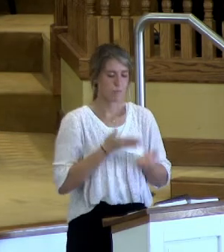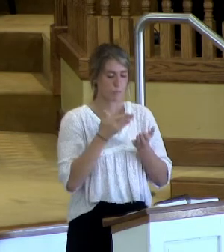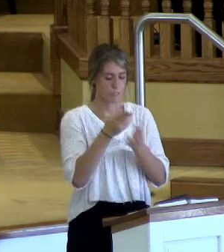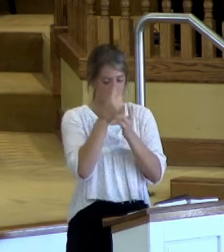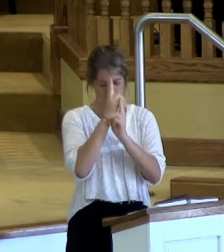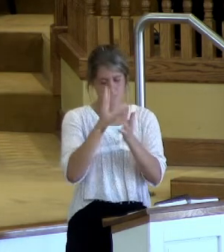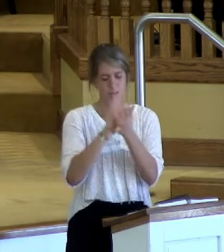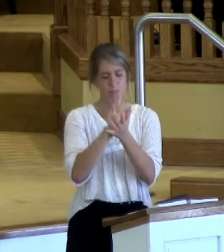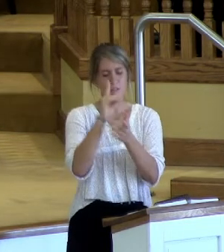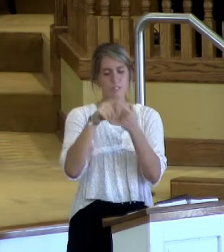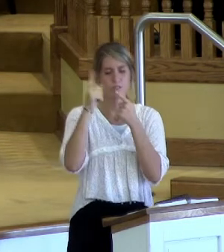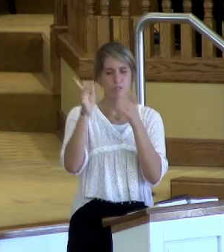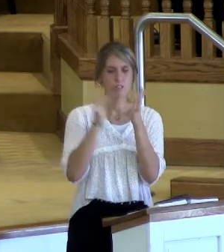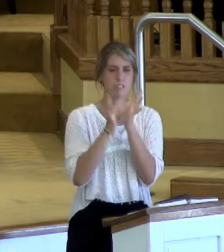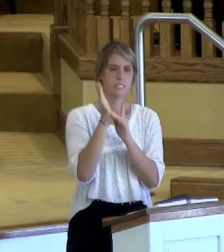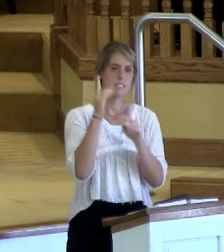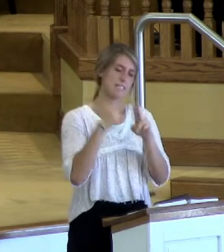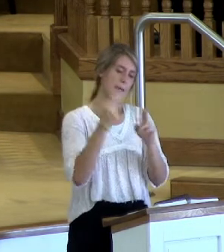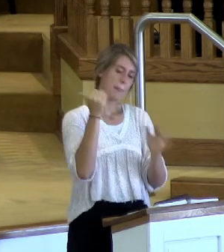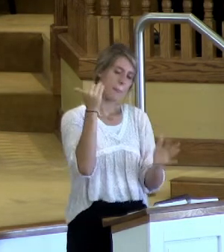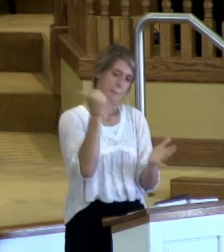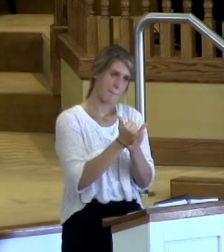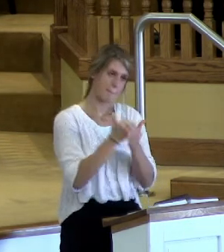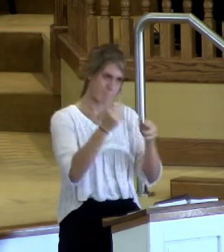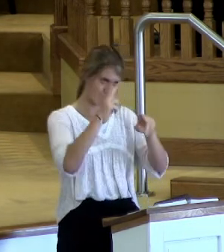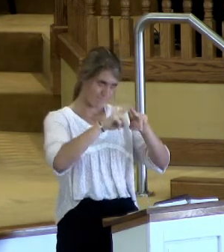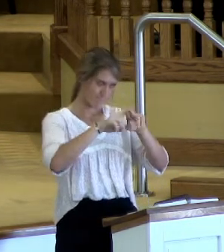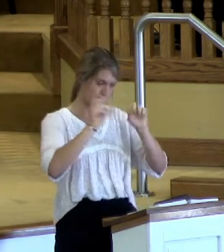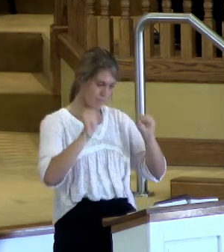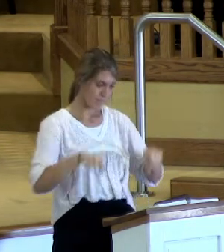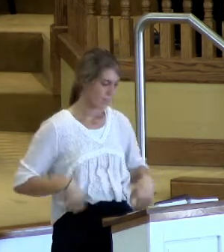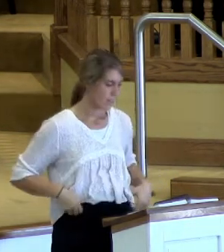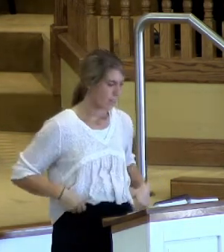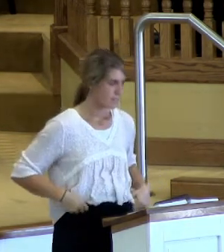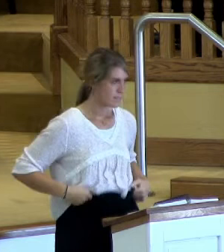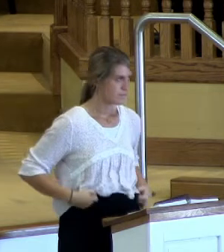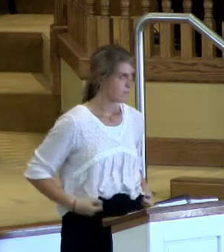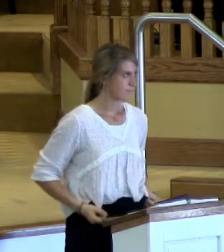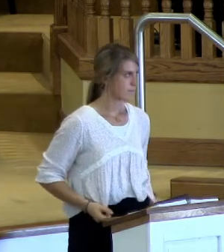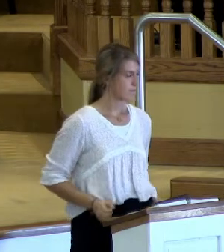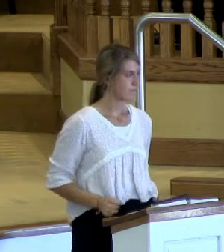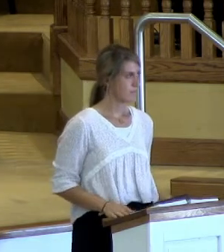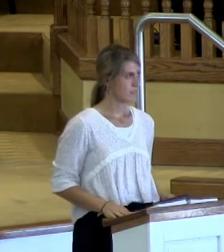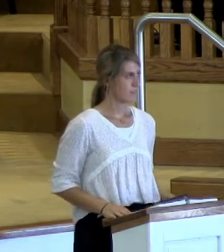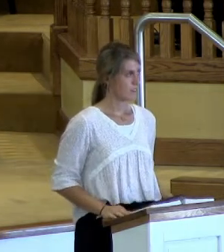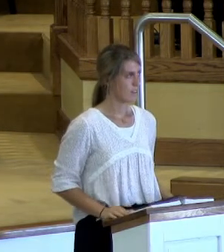honor and glory to you and your son's name. Amen. Thank you. You can be seated.